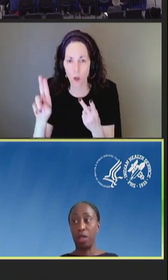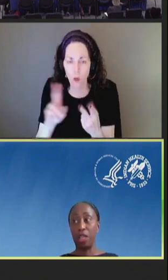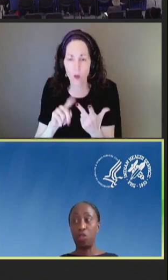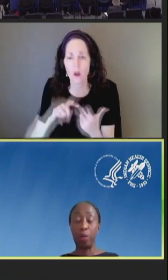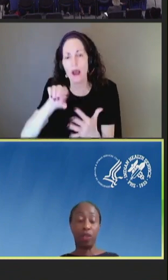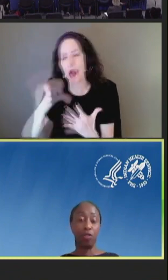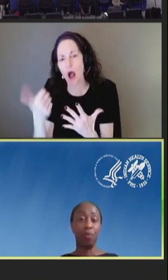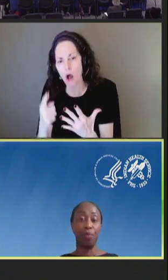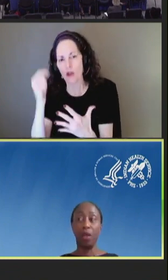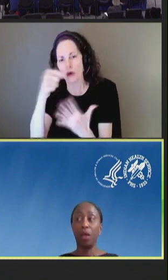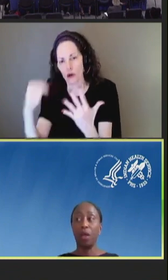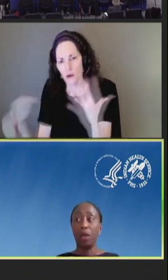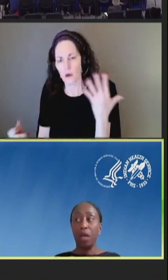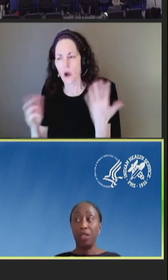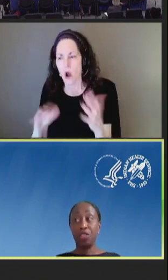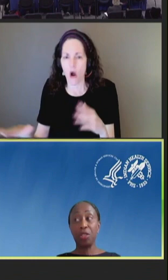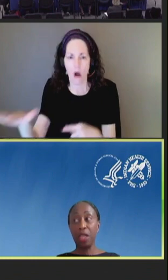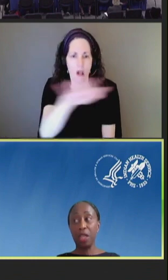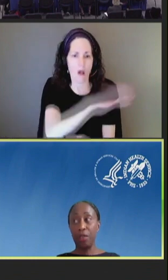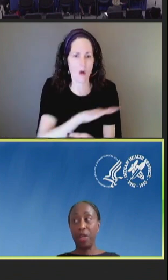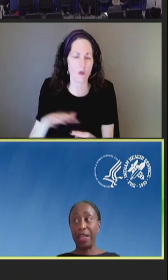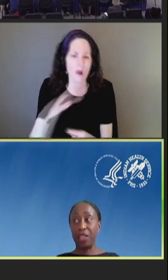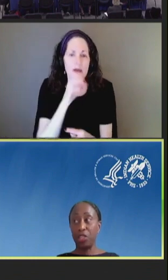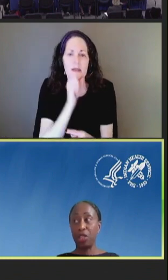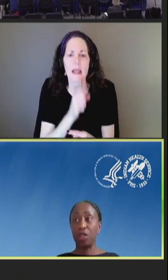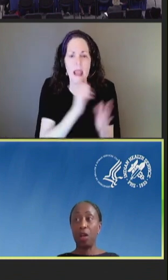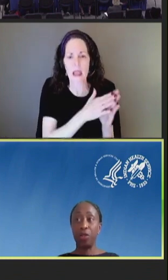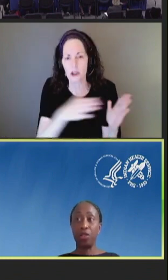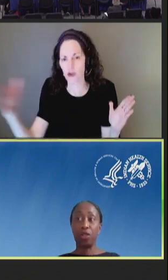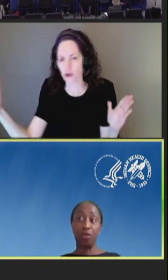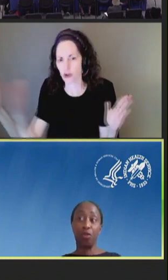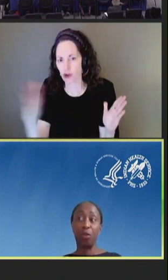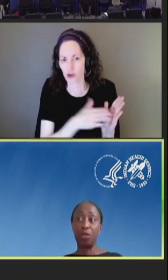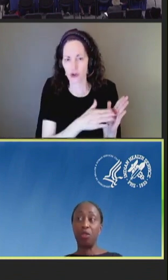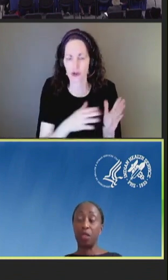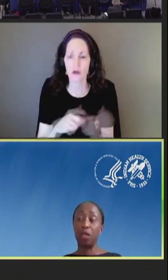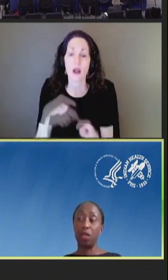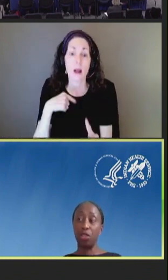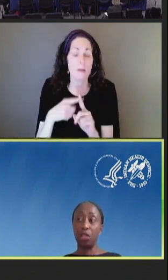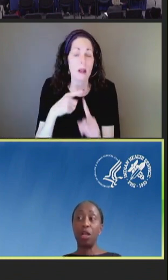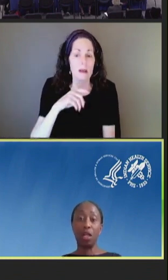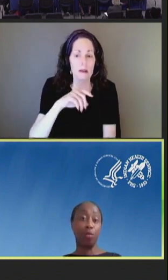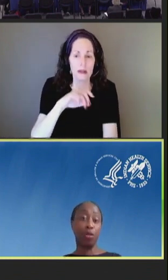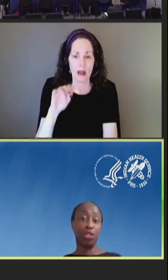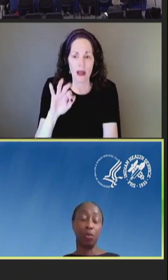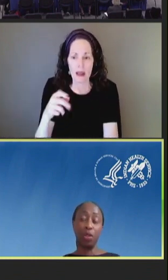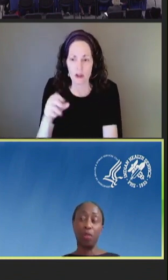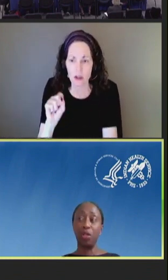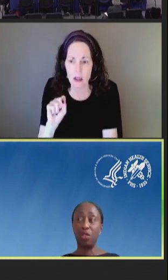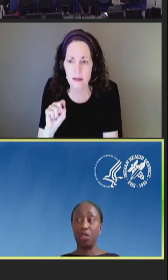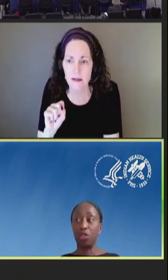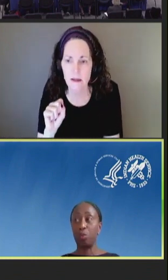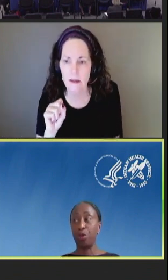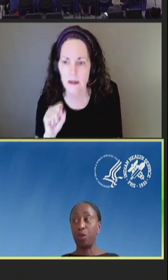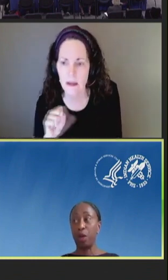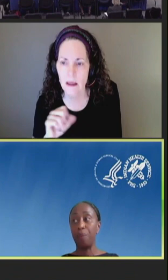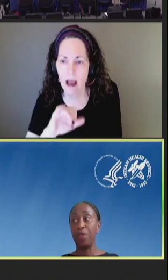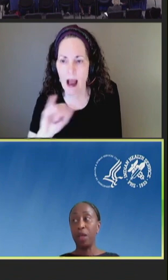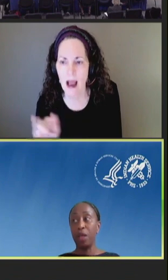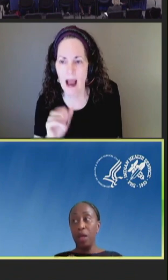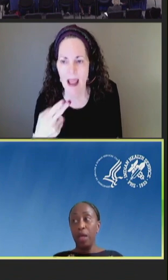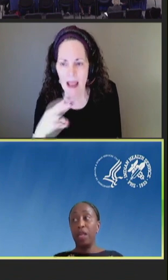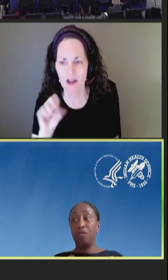across the age spectrum. Additionally, the IHS Office of Information Technology, in collaboration with the immunization